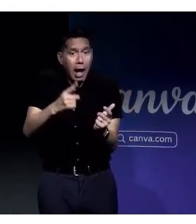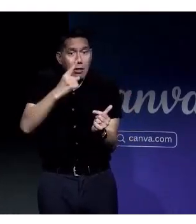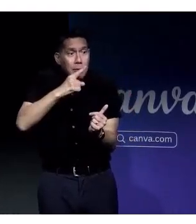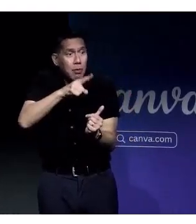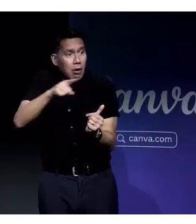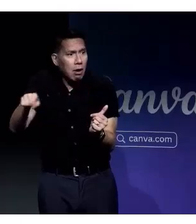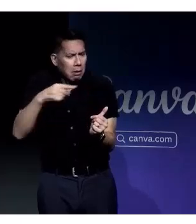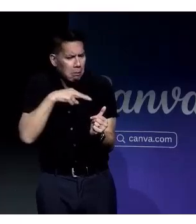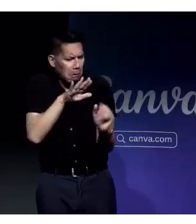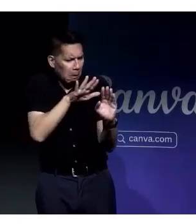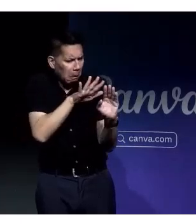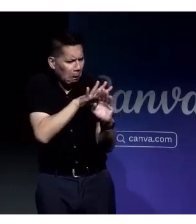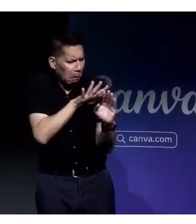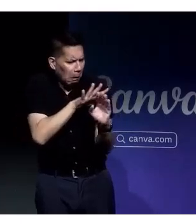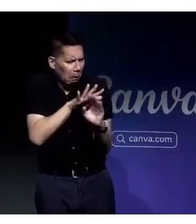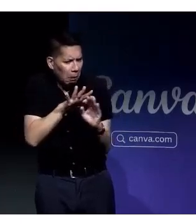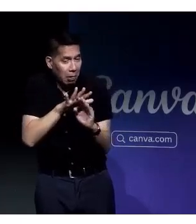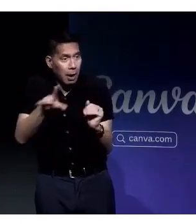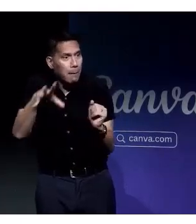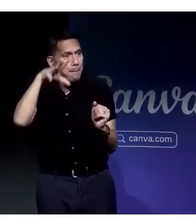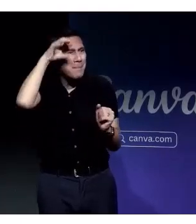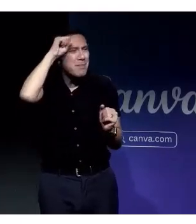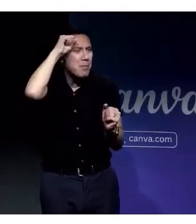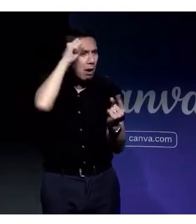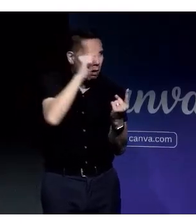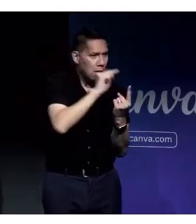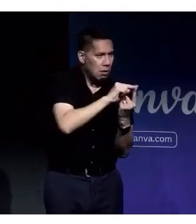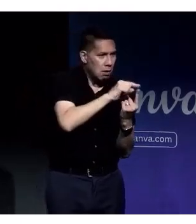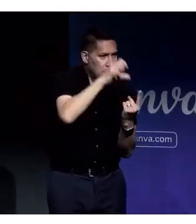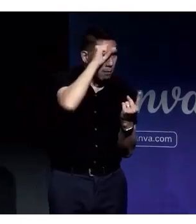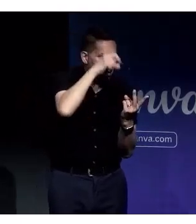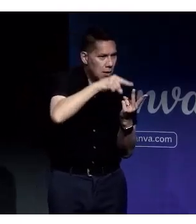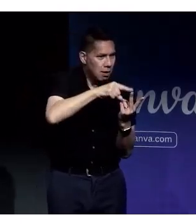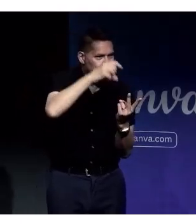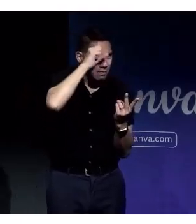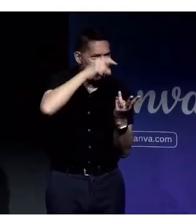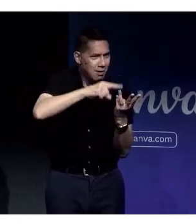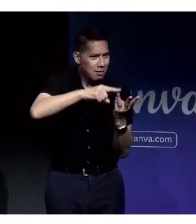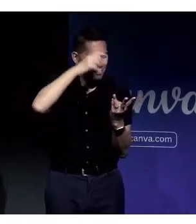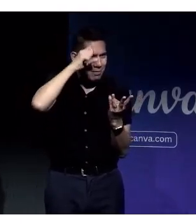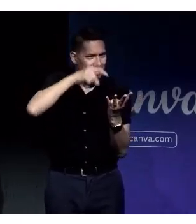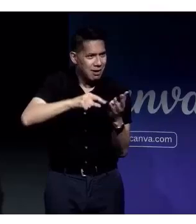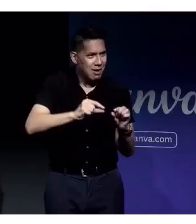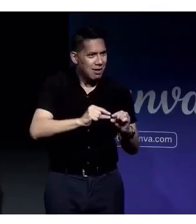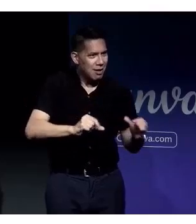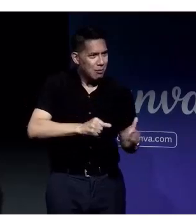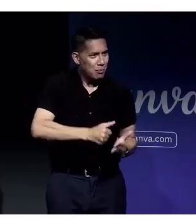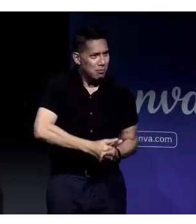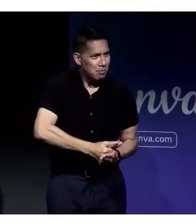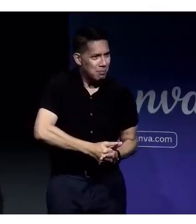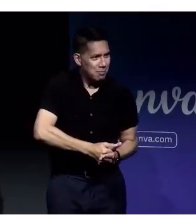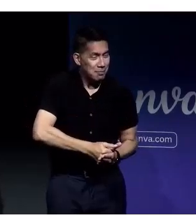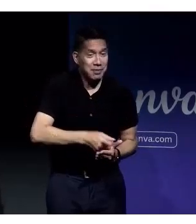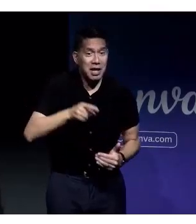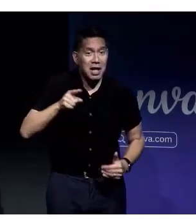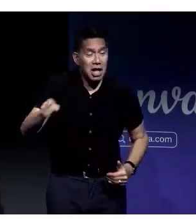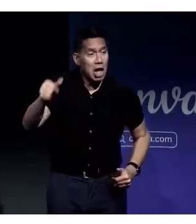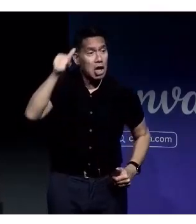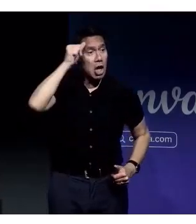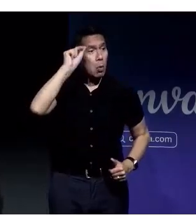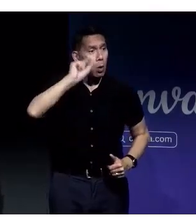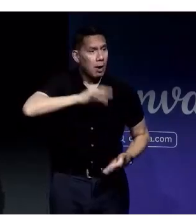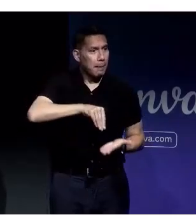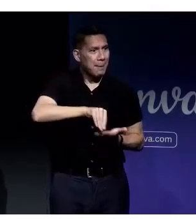necessarily recognize the shapes had memorized the bar. And they were just like, I know that pay is in the